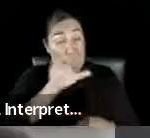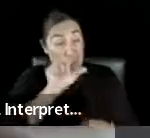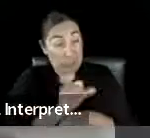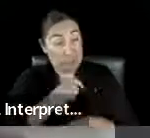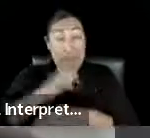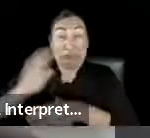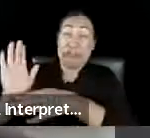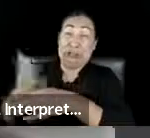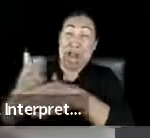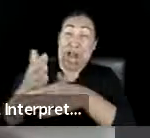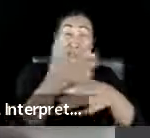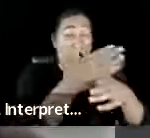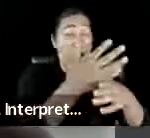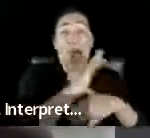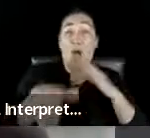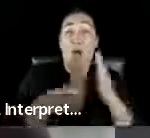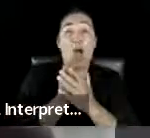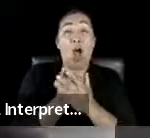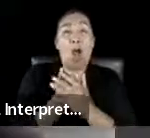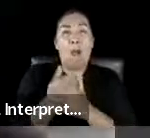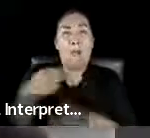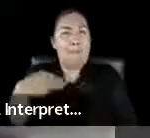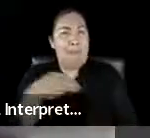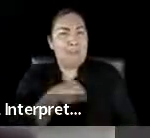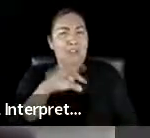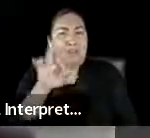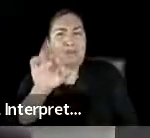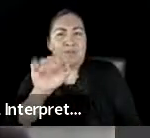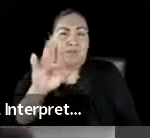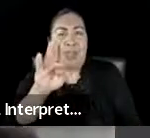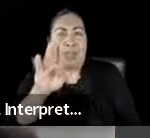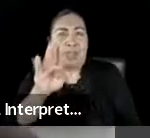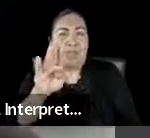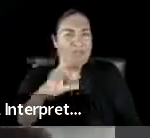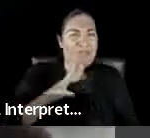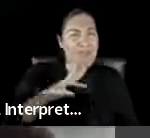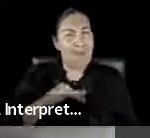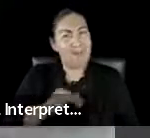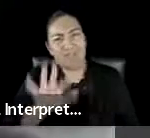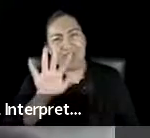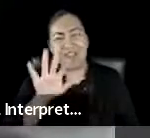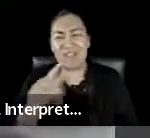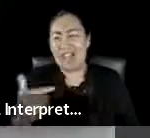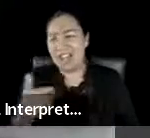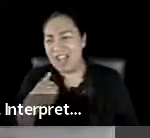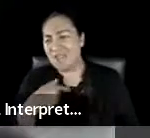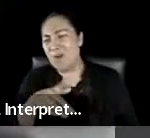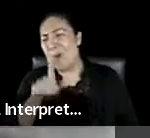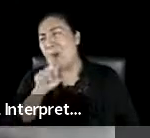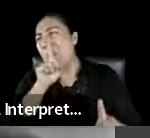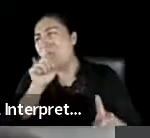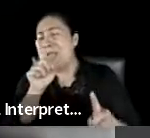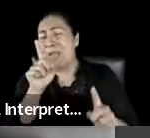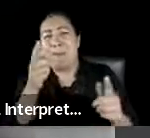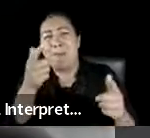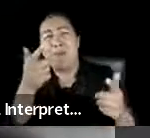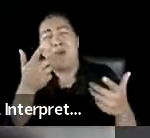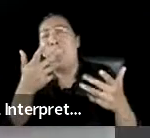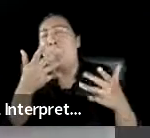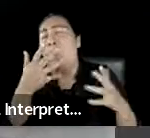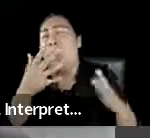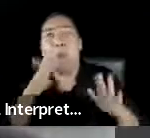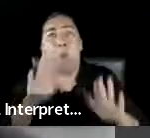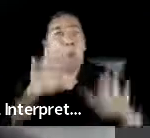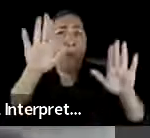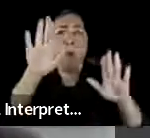other members of the Fab Five, and we are just all blown away. Like, I have such great hope for the future after seeing the work that you